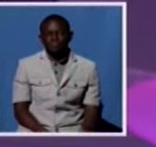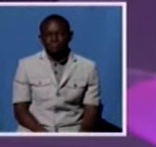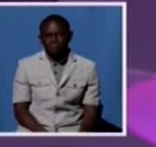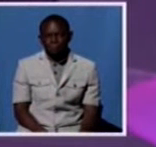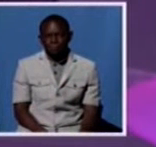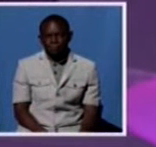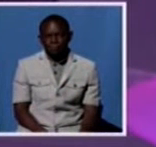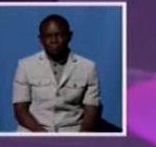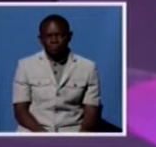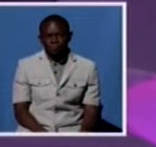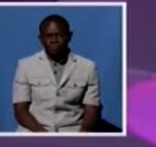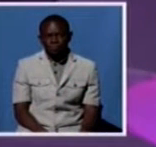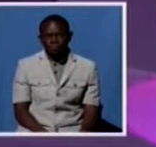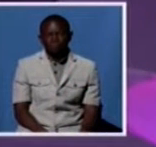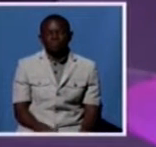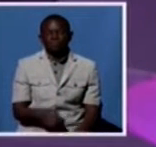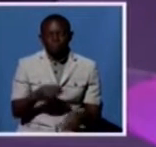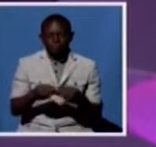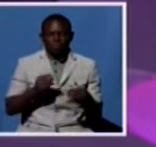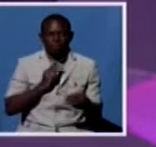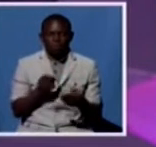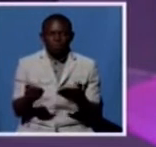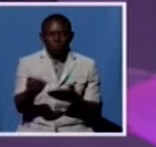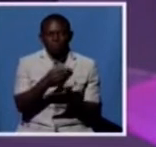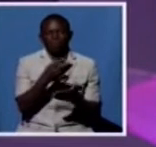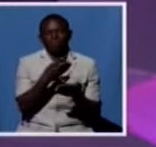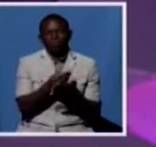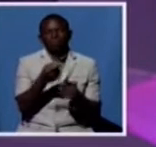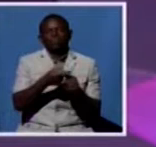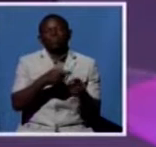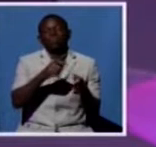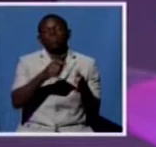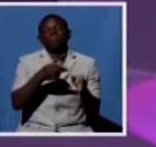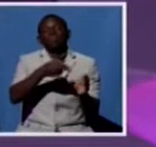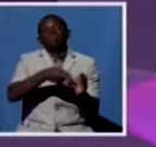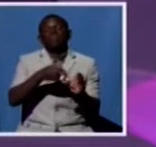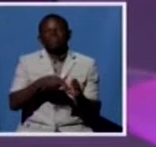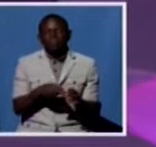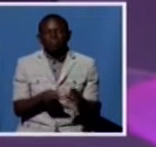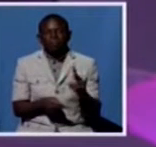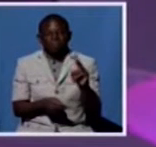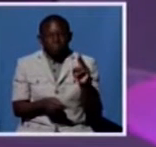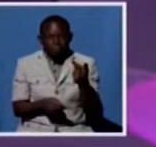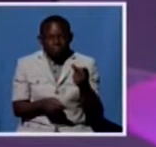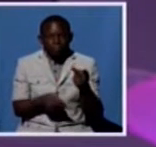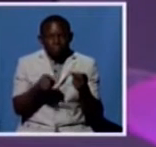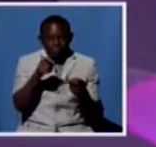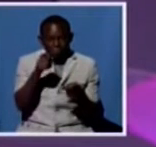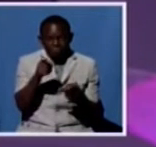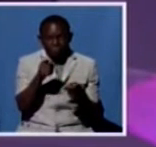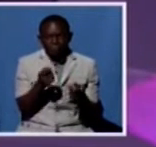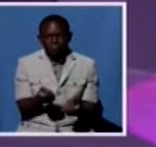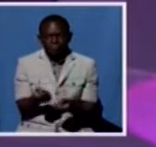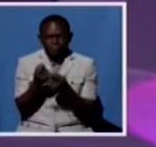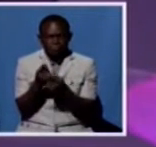one of the sources of funds, and that's a fuel levy. We also have the road tax. So whenever you are paying road tax,